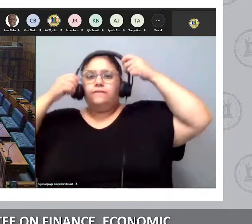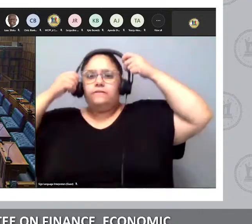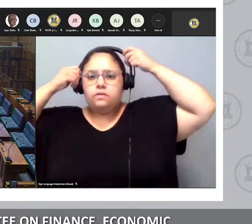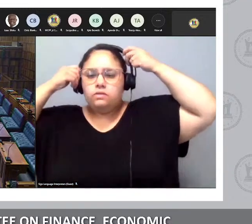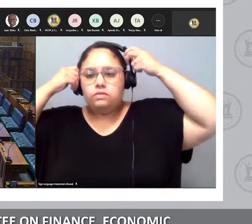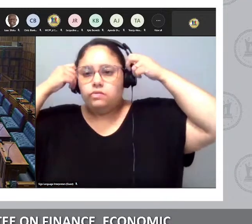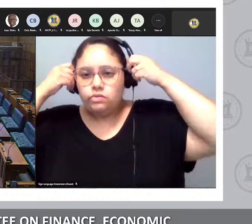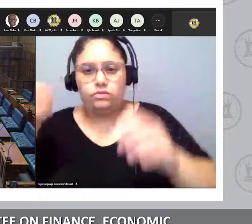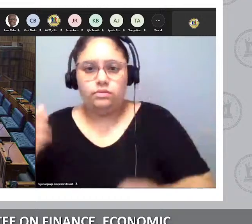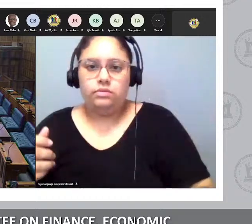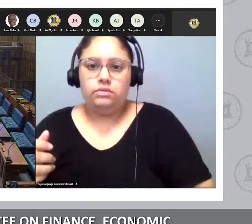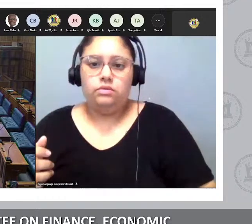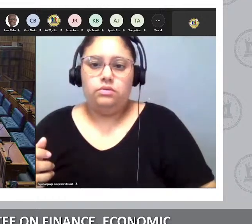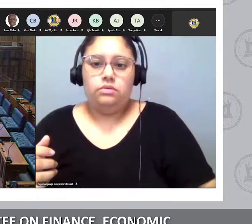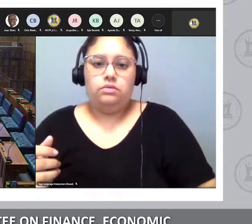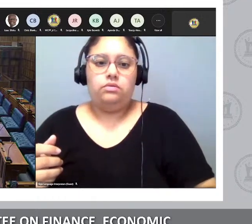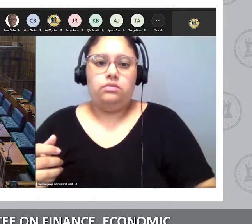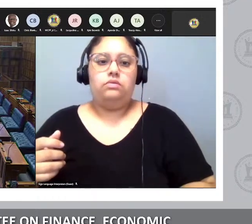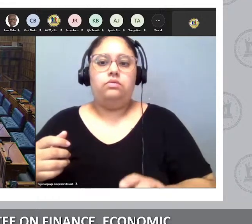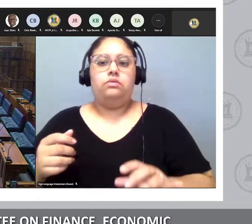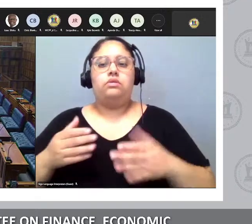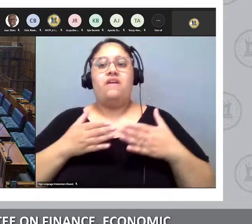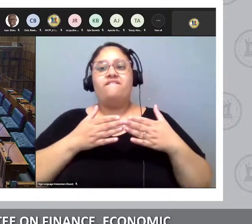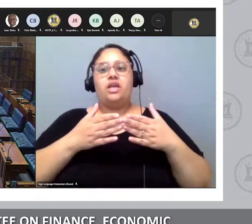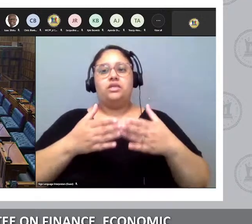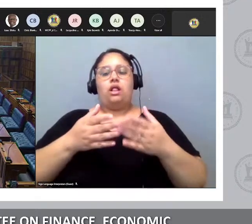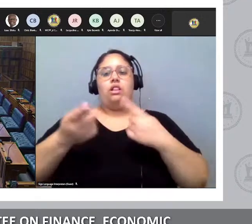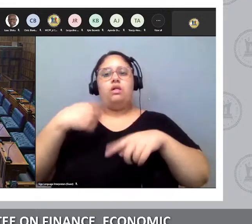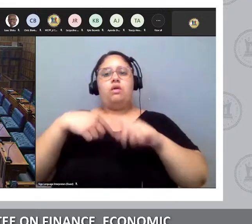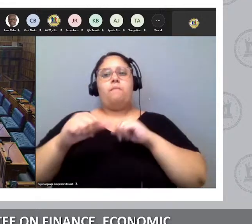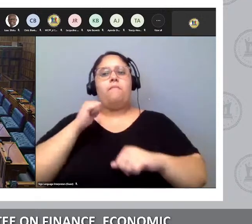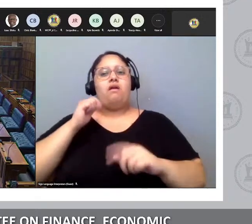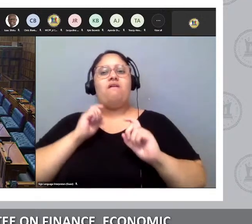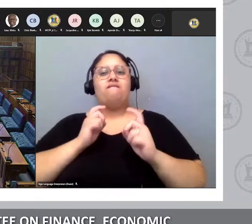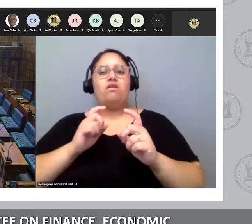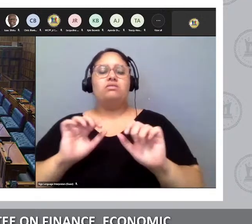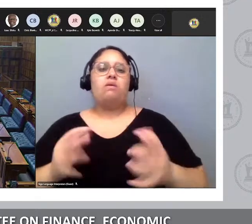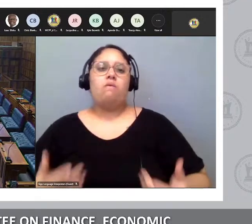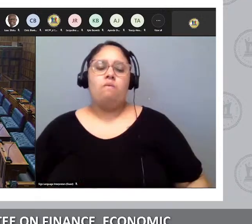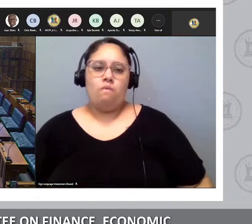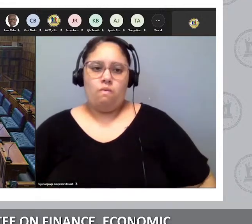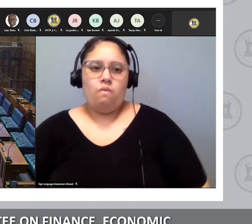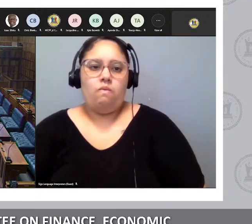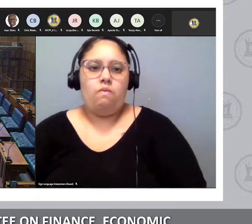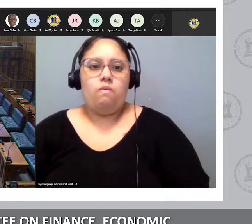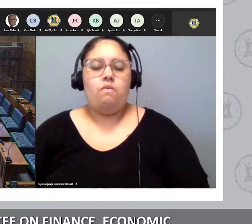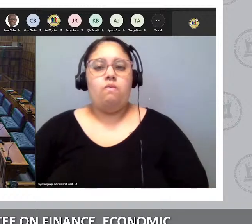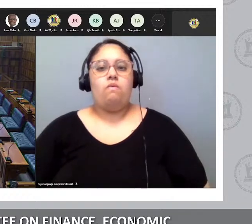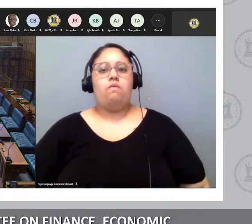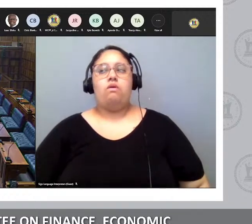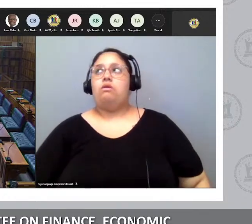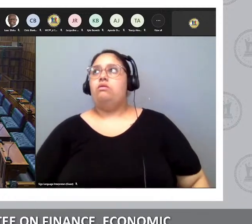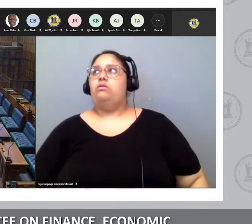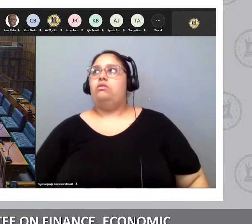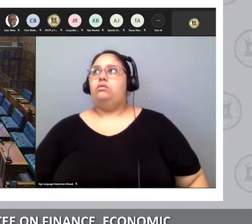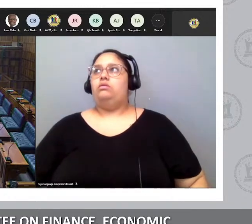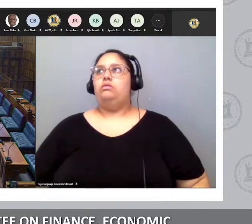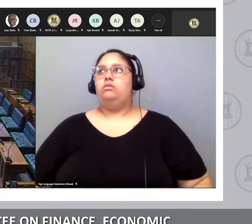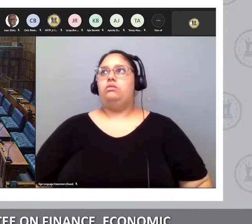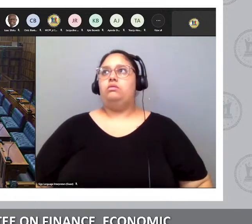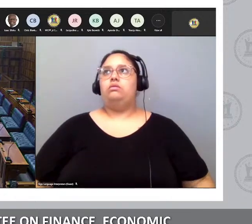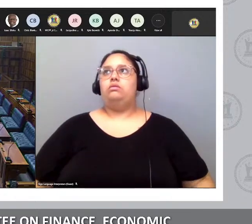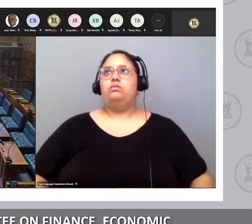how can we turn the vessel around faster as veral said there's no dead time there's